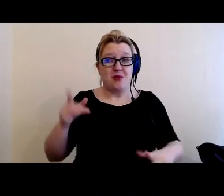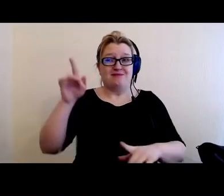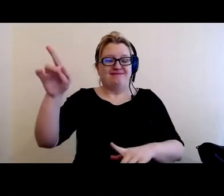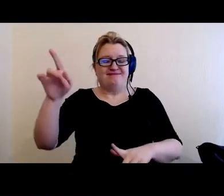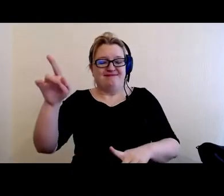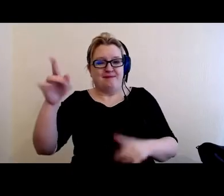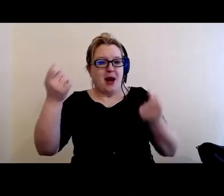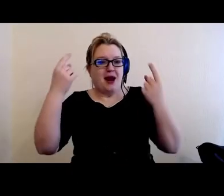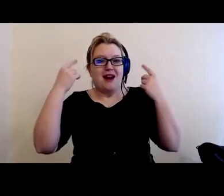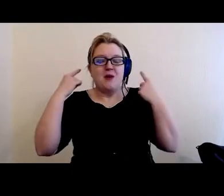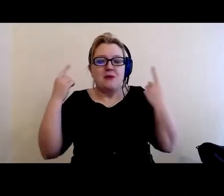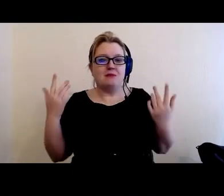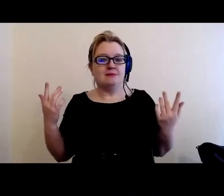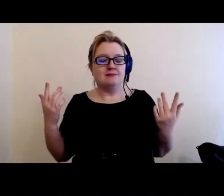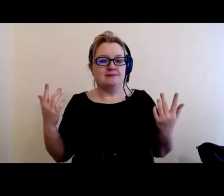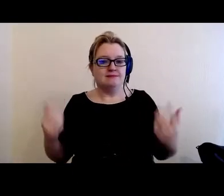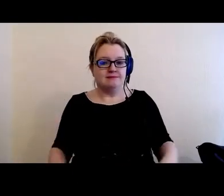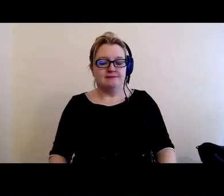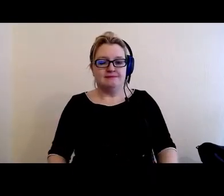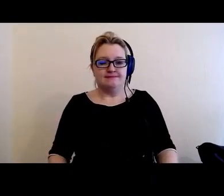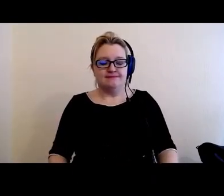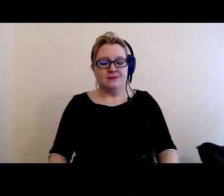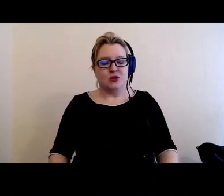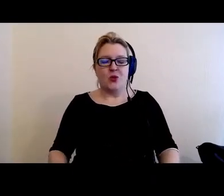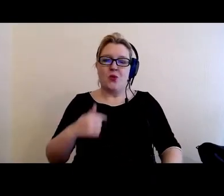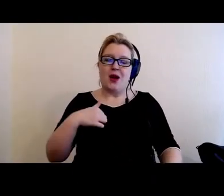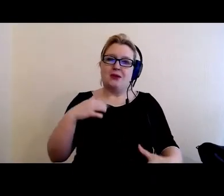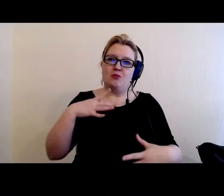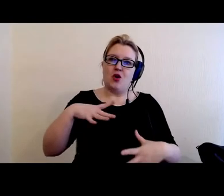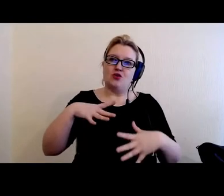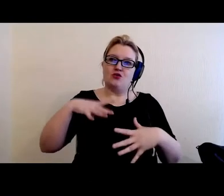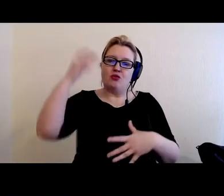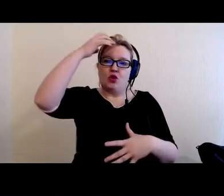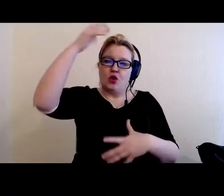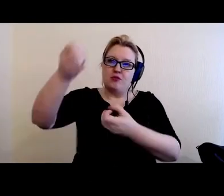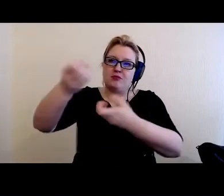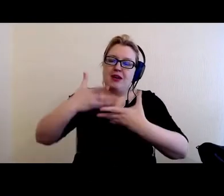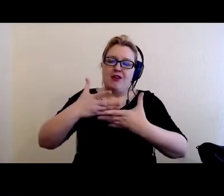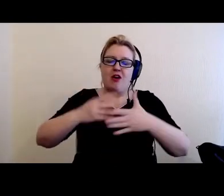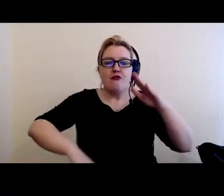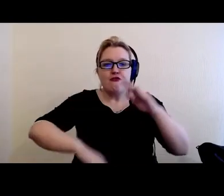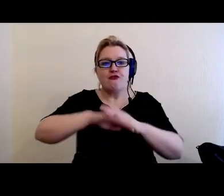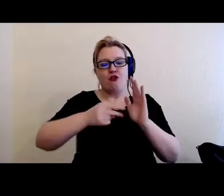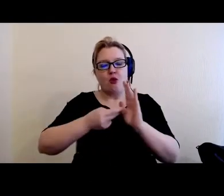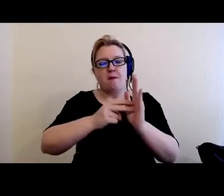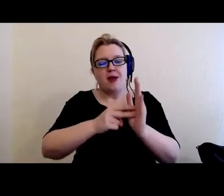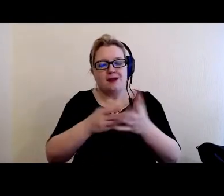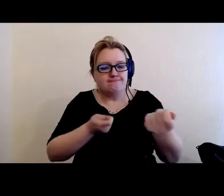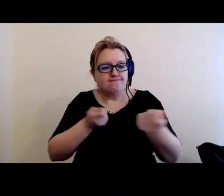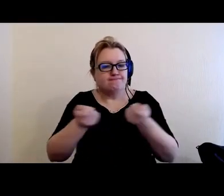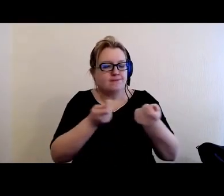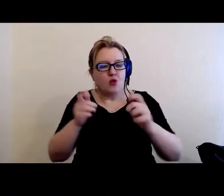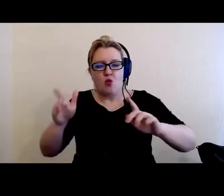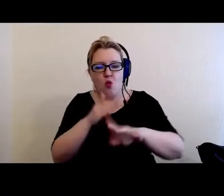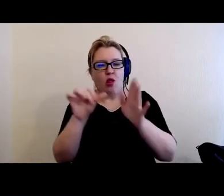to from government is a comprehensive plan that addresses the multiple issues across social care, which, yes, that's about